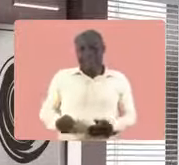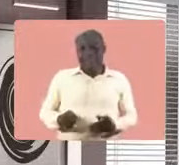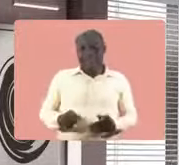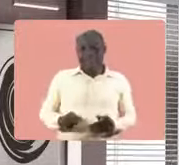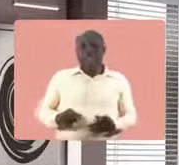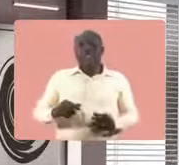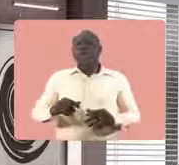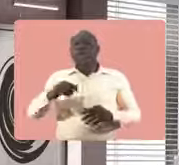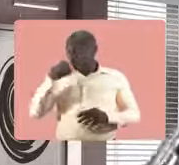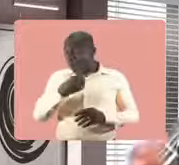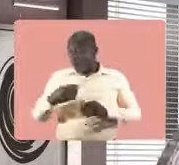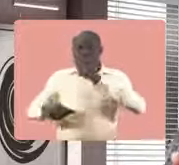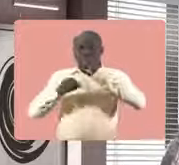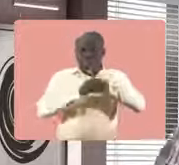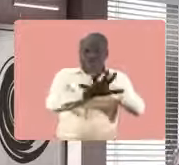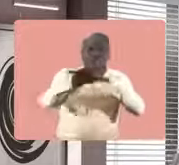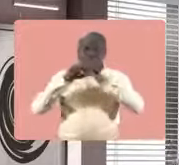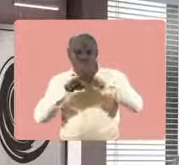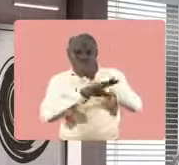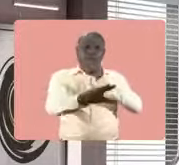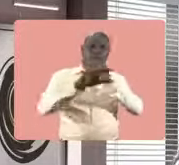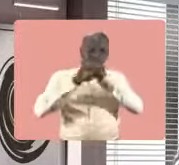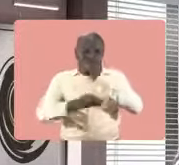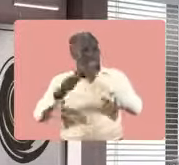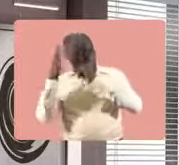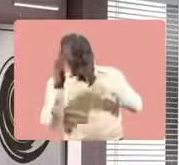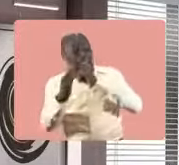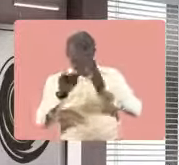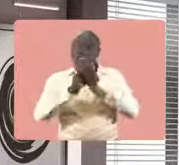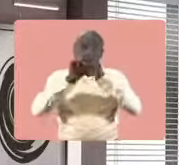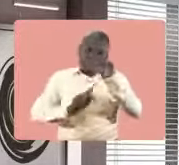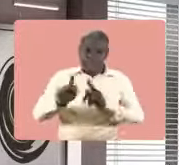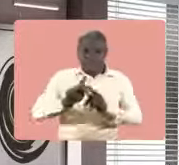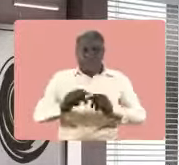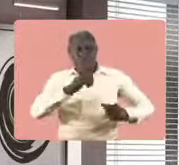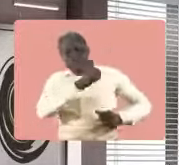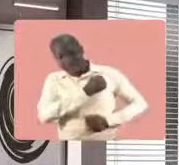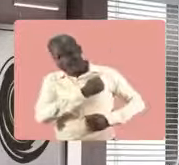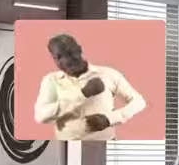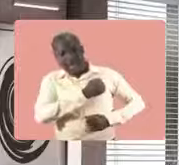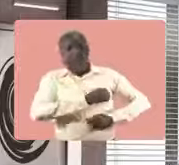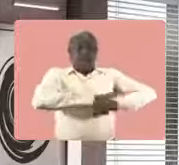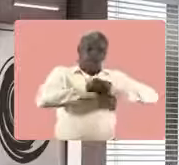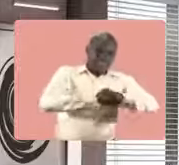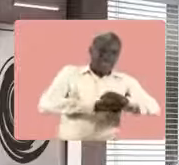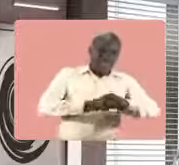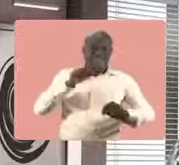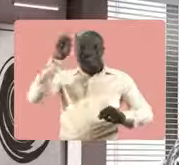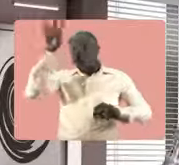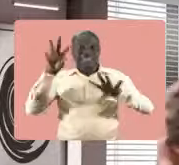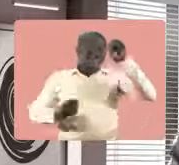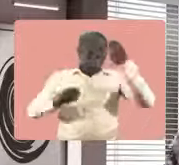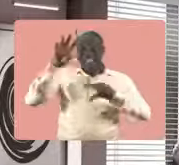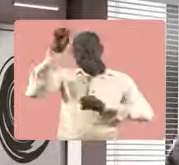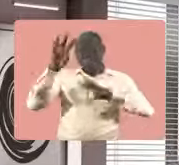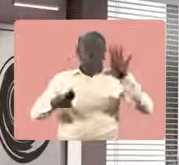o begina ni o kwa na posifo di nanim ne ka enka e wo traffic mu na